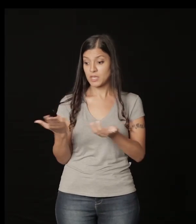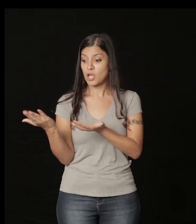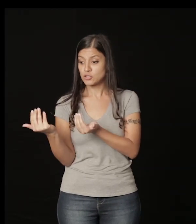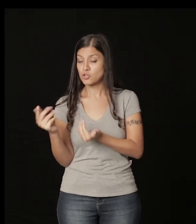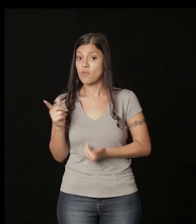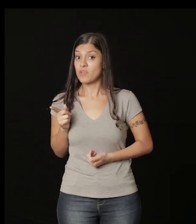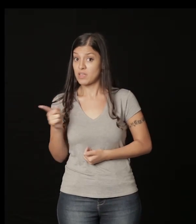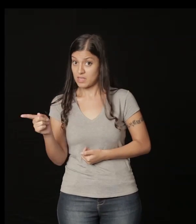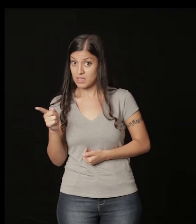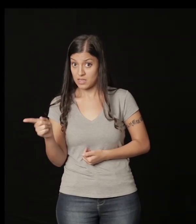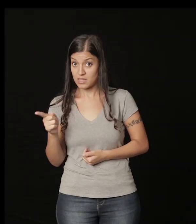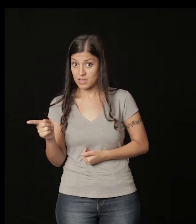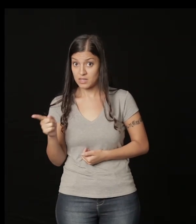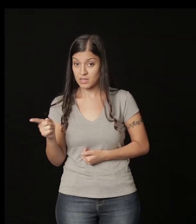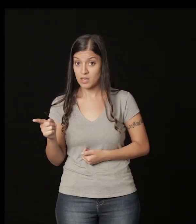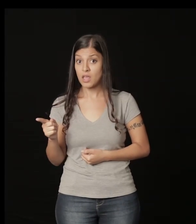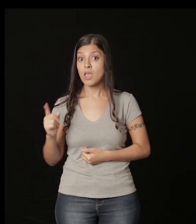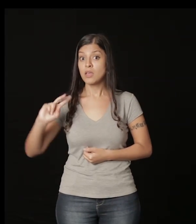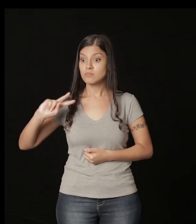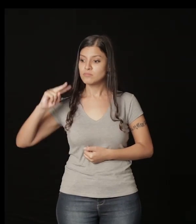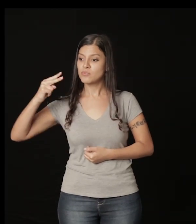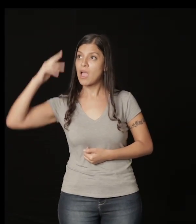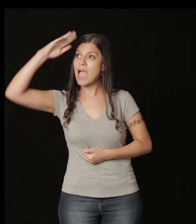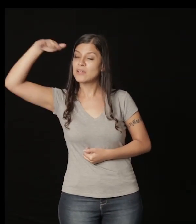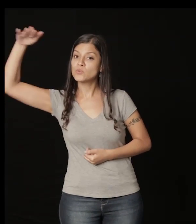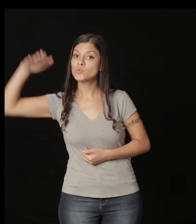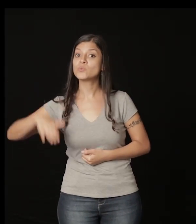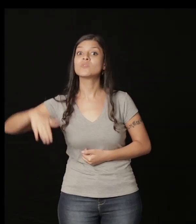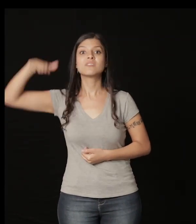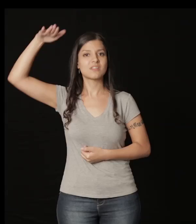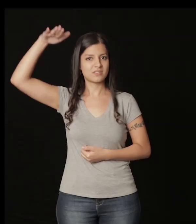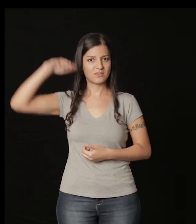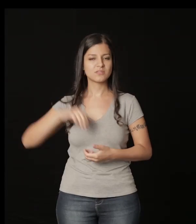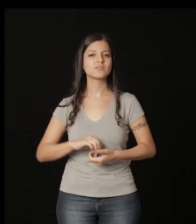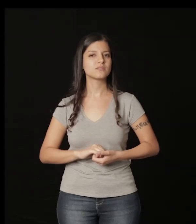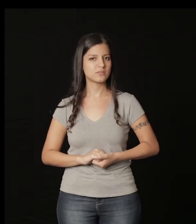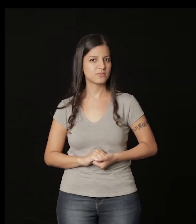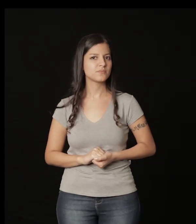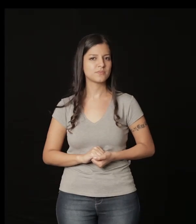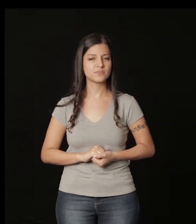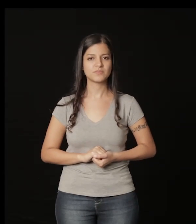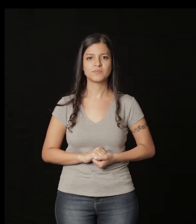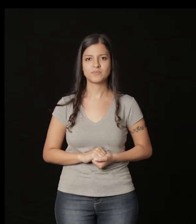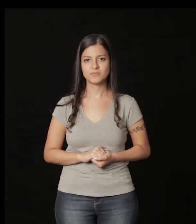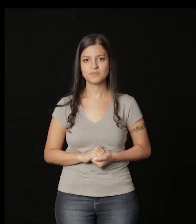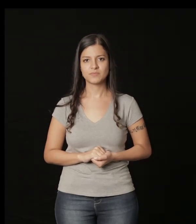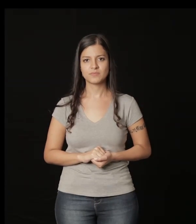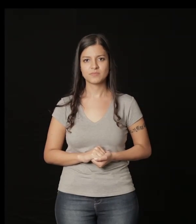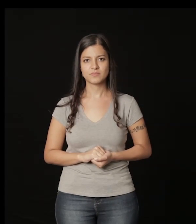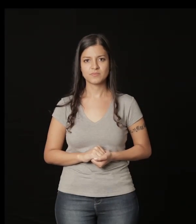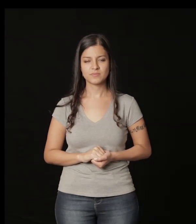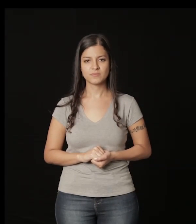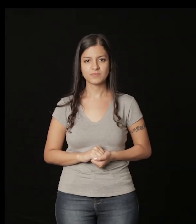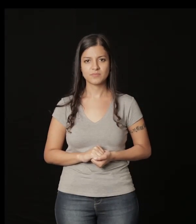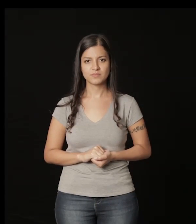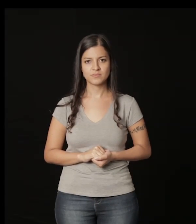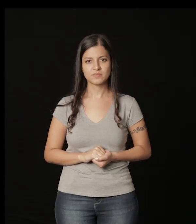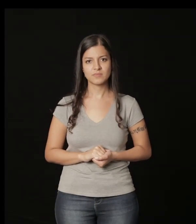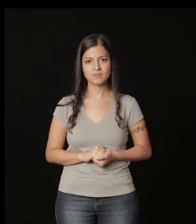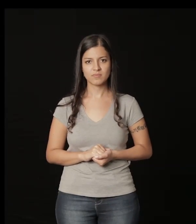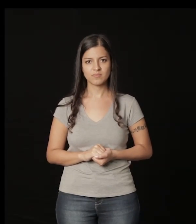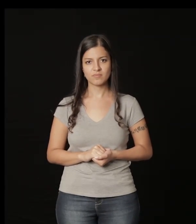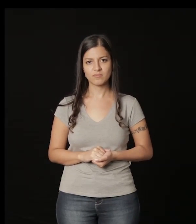being a child. And this transition into adulthood, you know, and going from